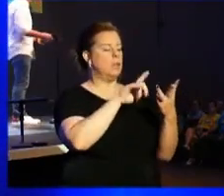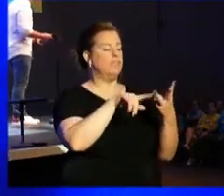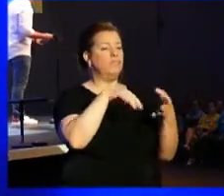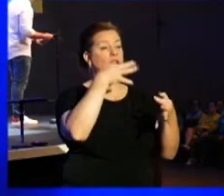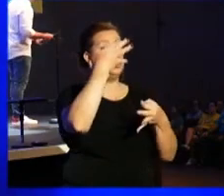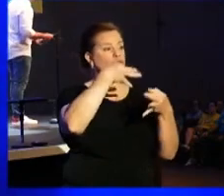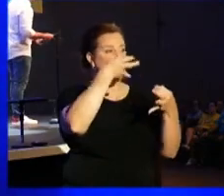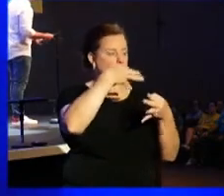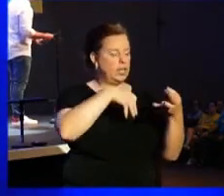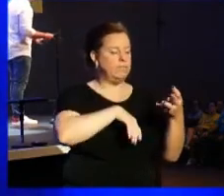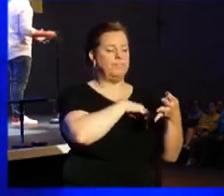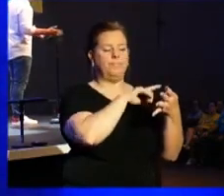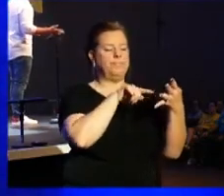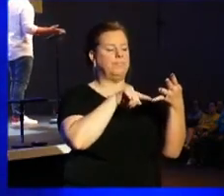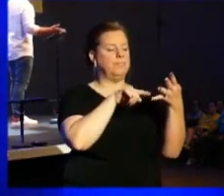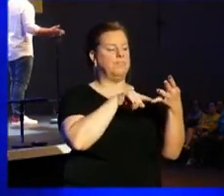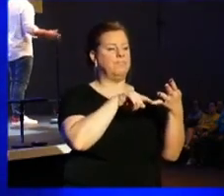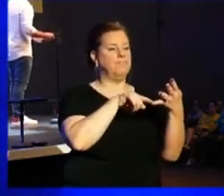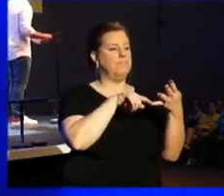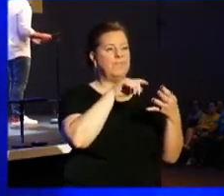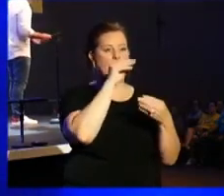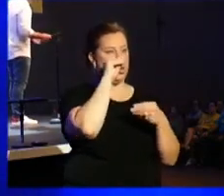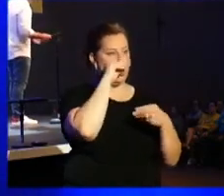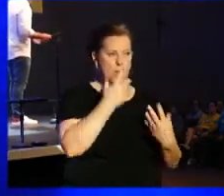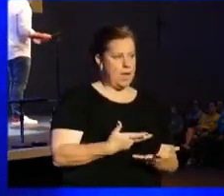judgmental, indifferent.